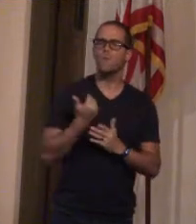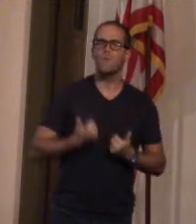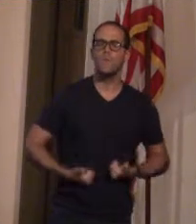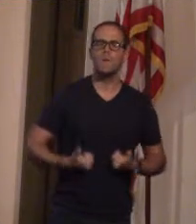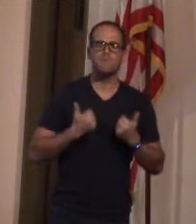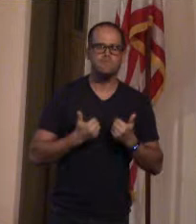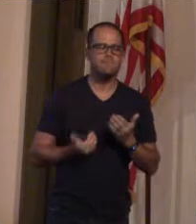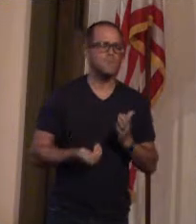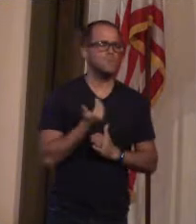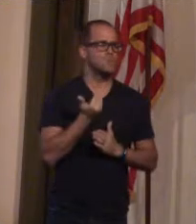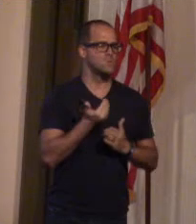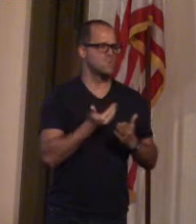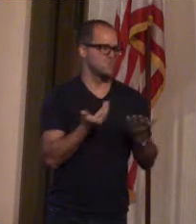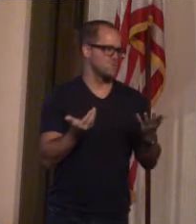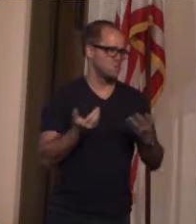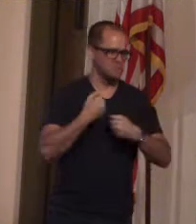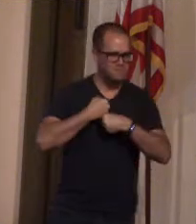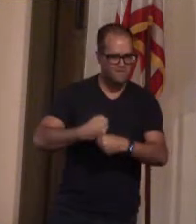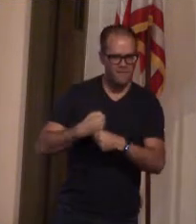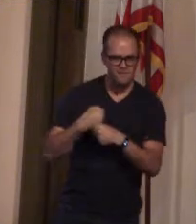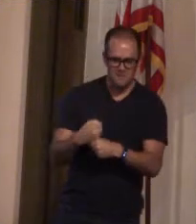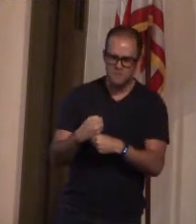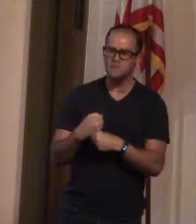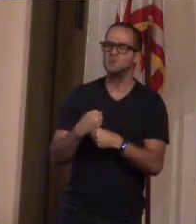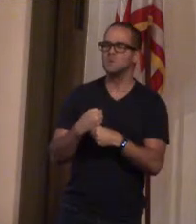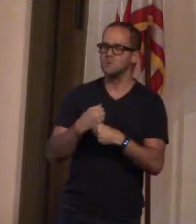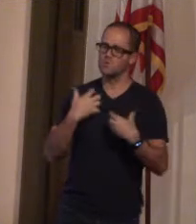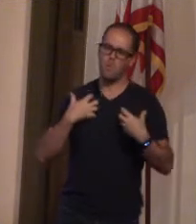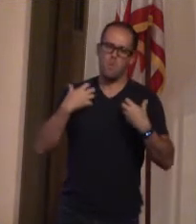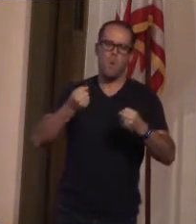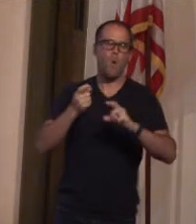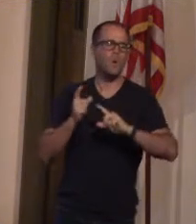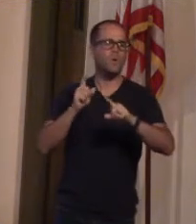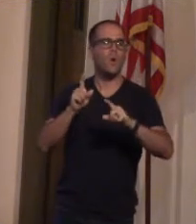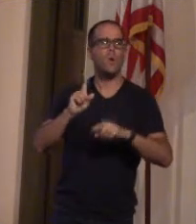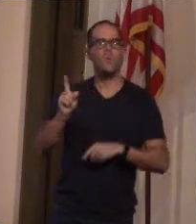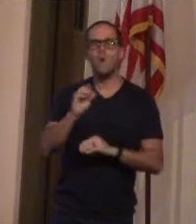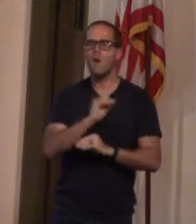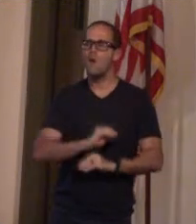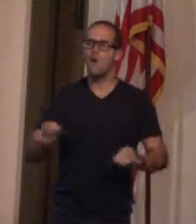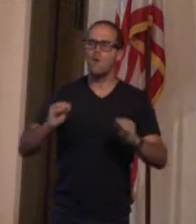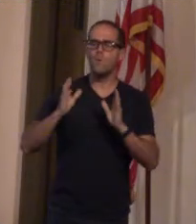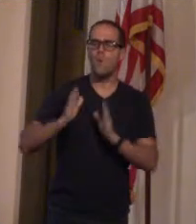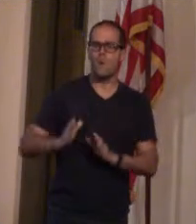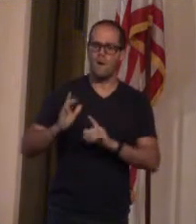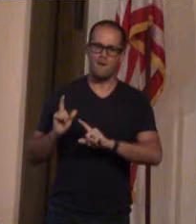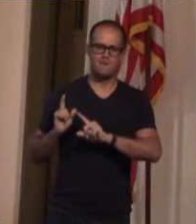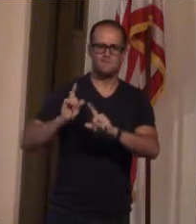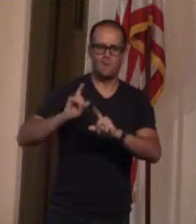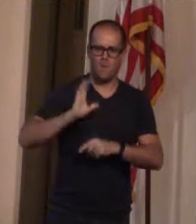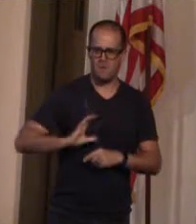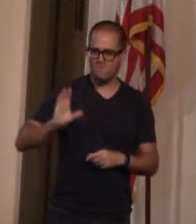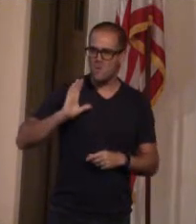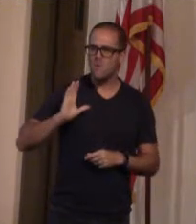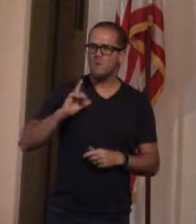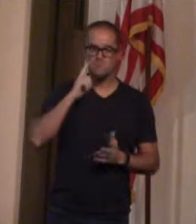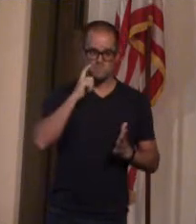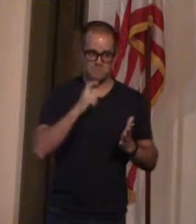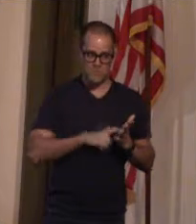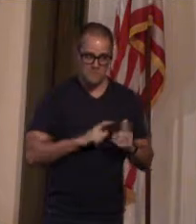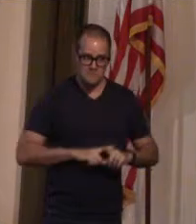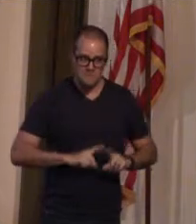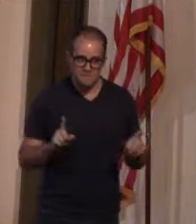continuing mission to explore strange new worlds, to seek out new life and